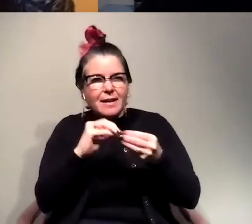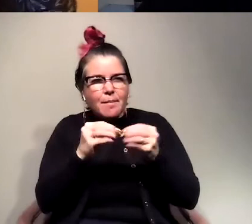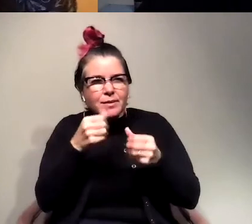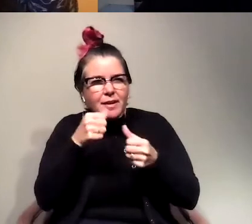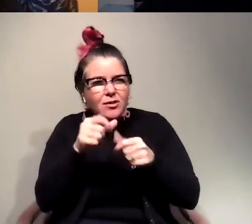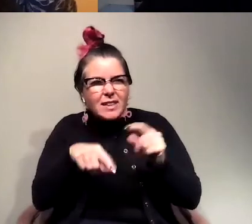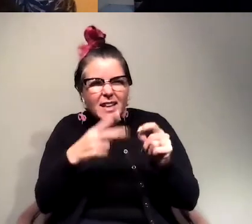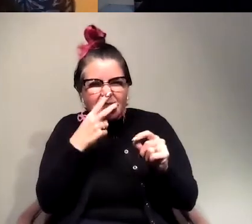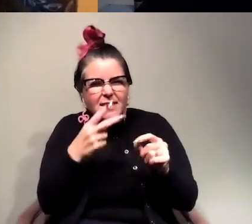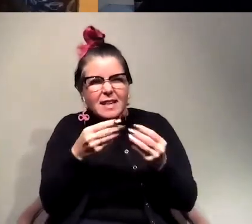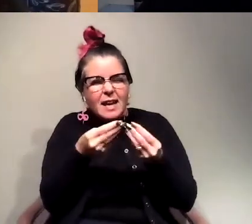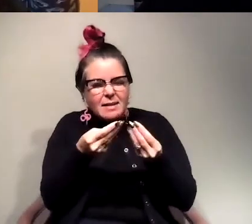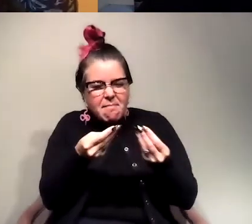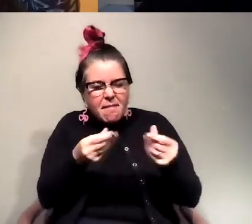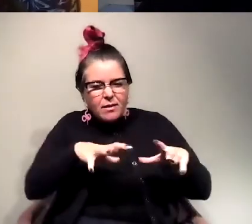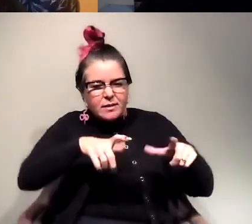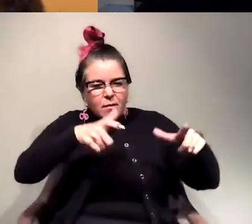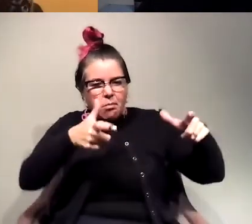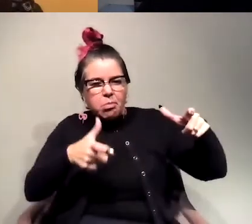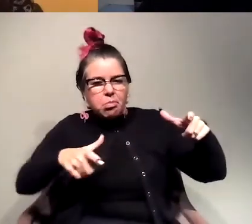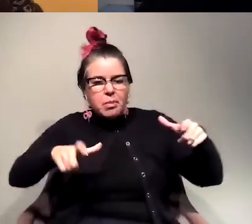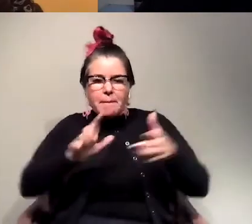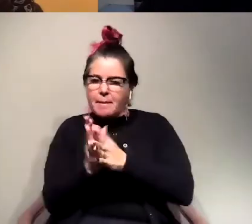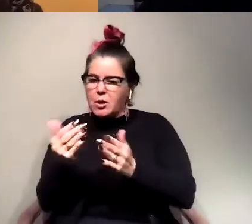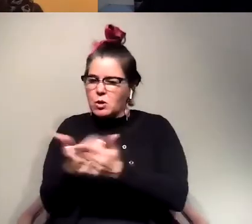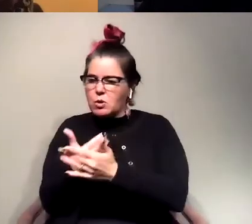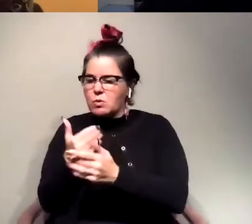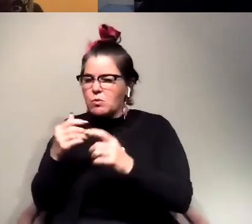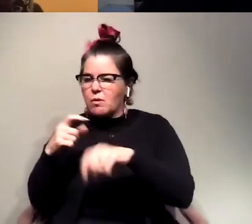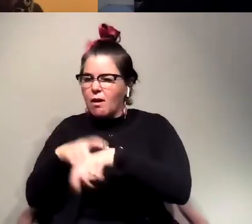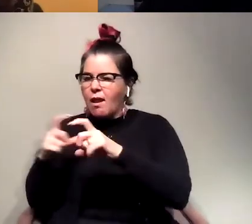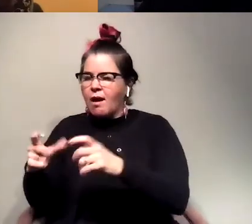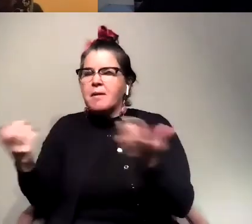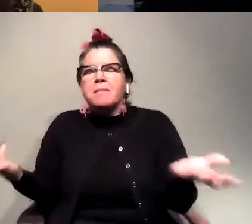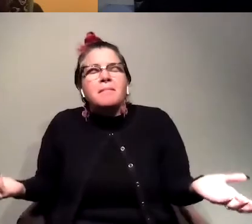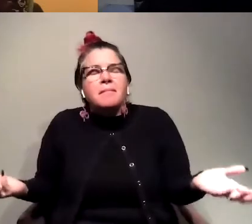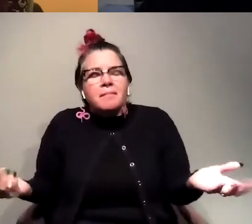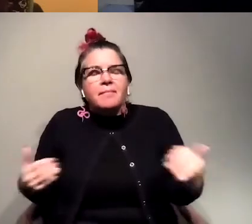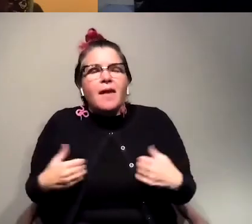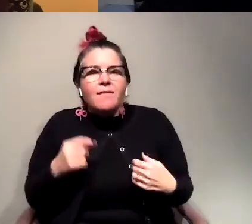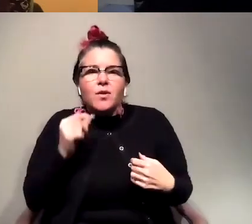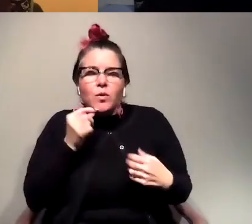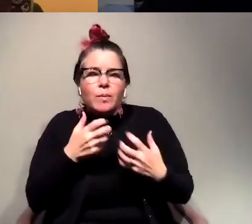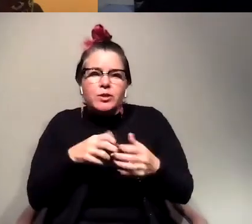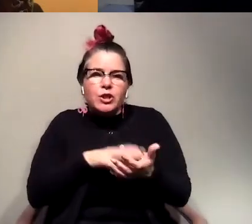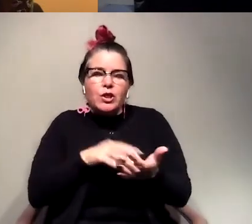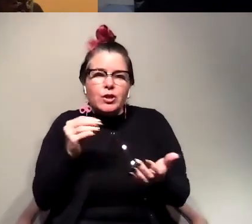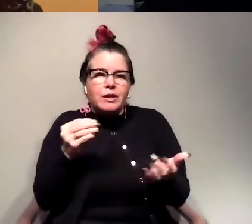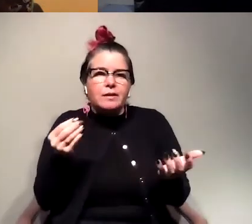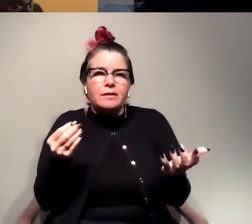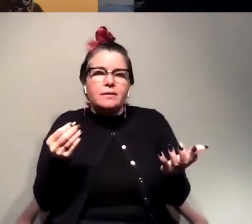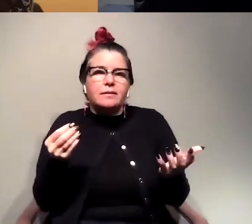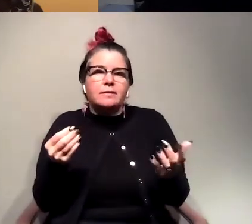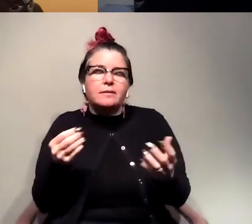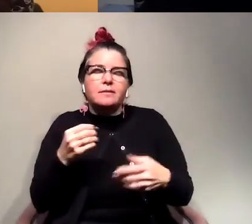is sort of melting and blobbing out into a new clock. Like, there's some really cool machine